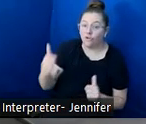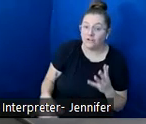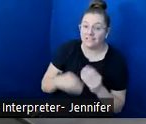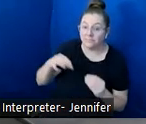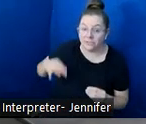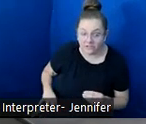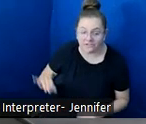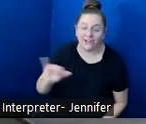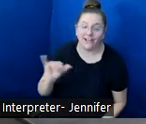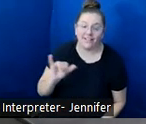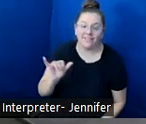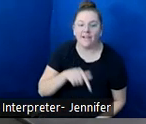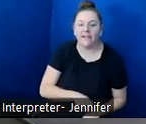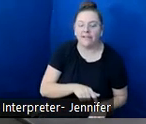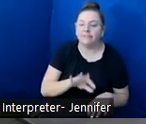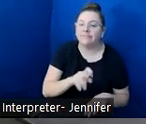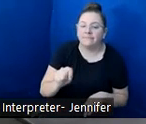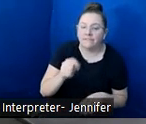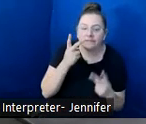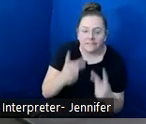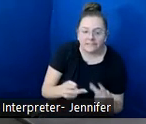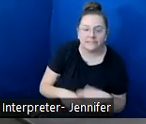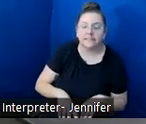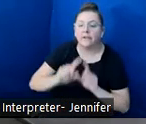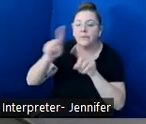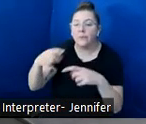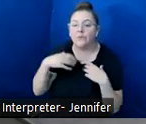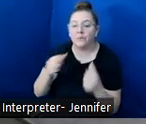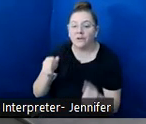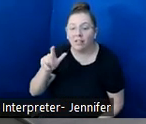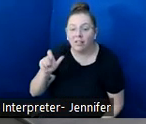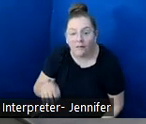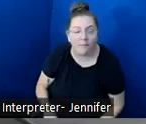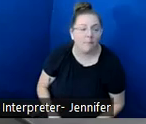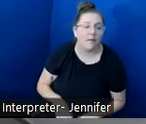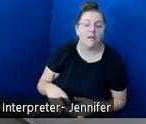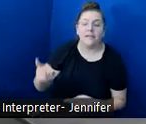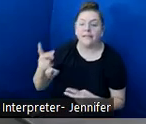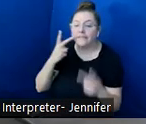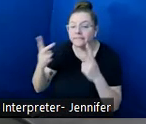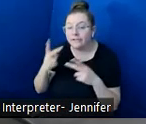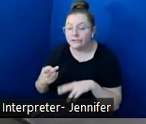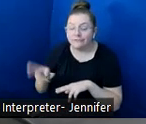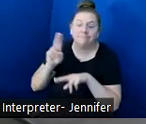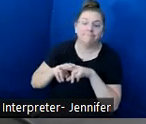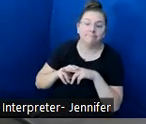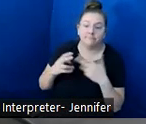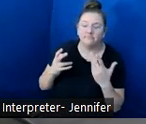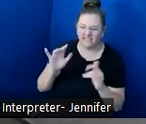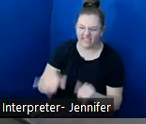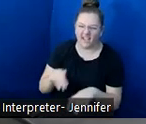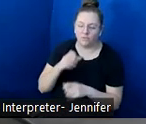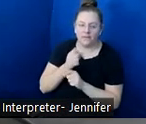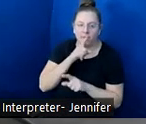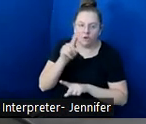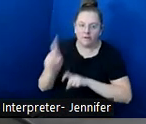additional podiatry visits, membership to health clubs, vision upgrades. So you want to ask all those type